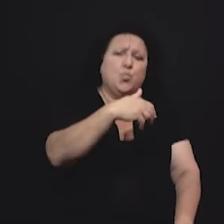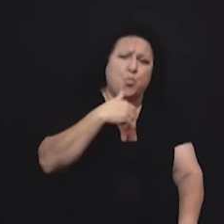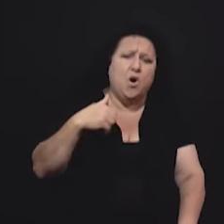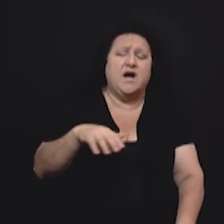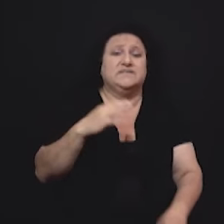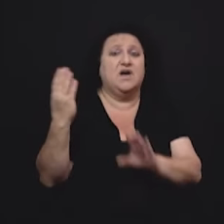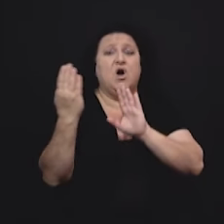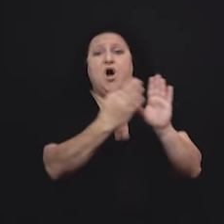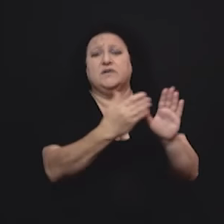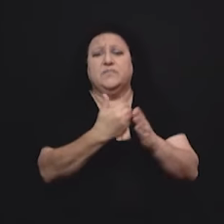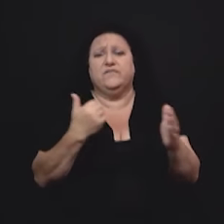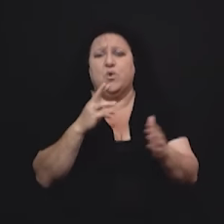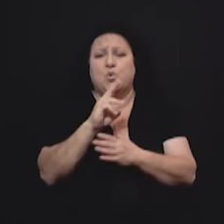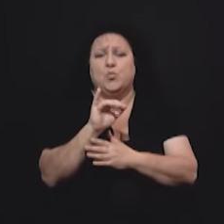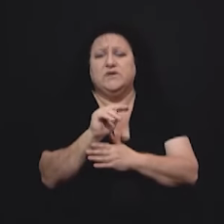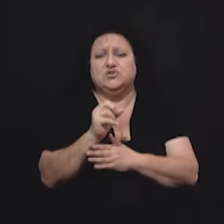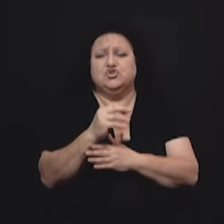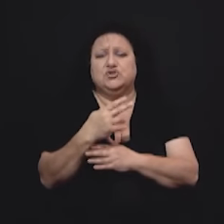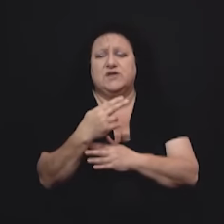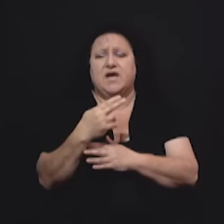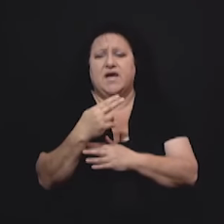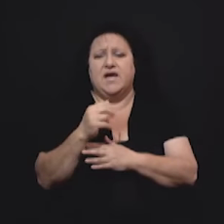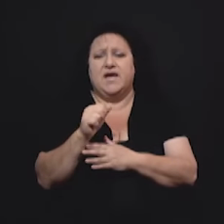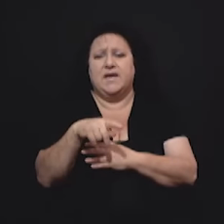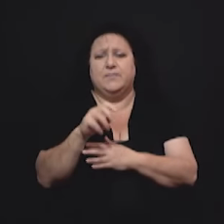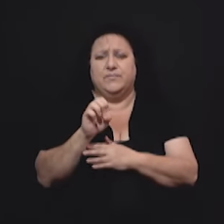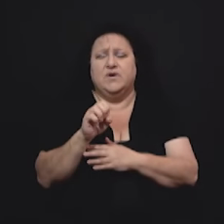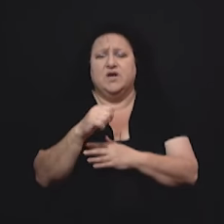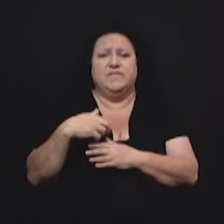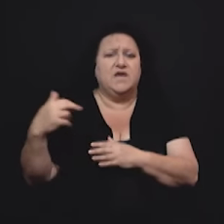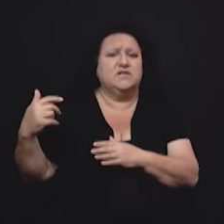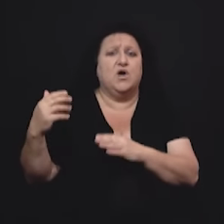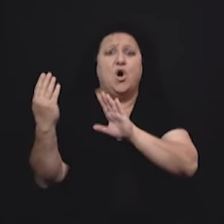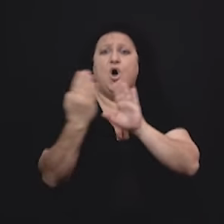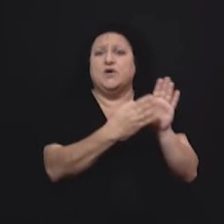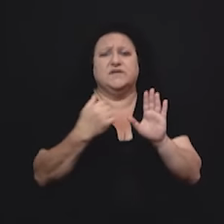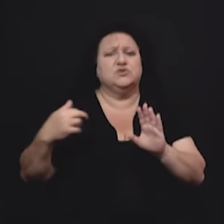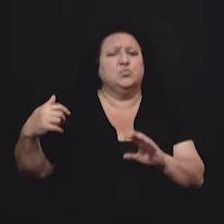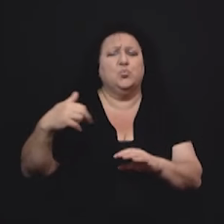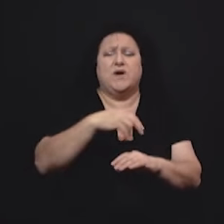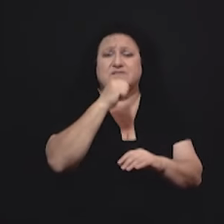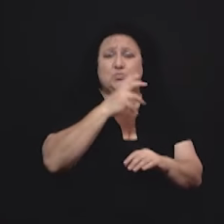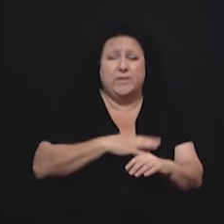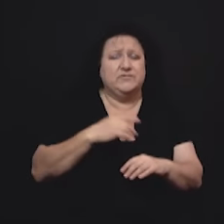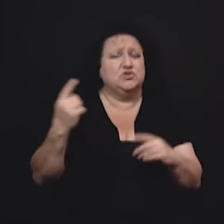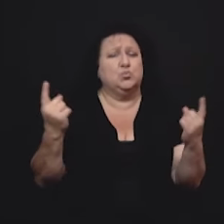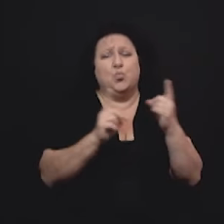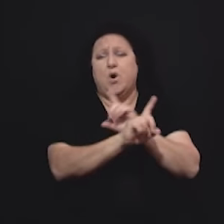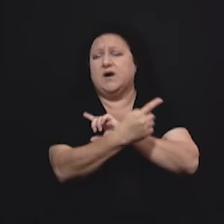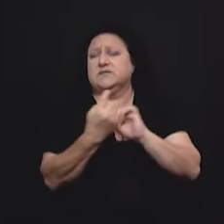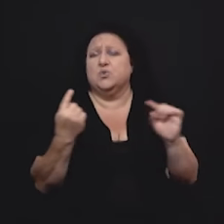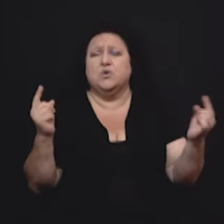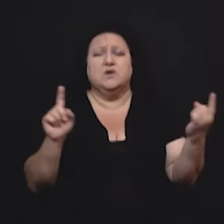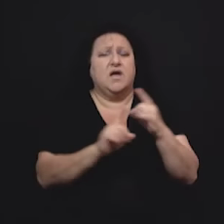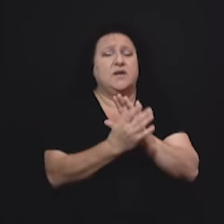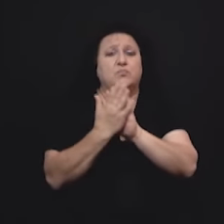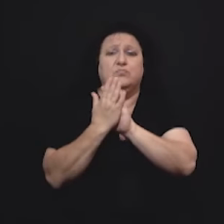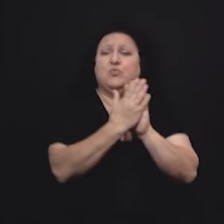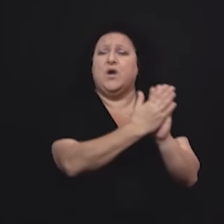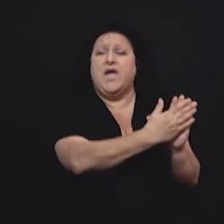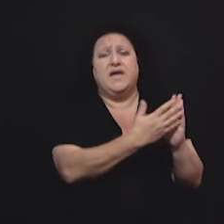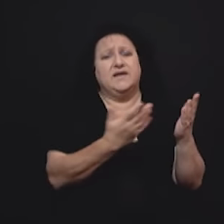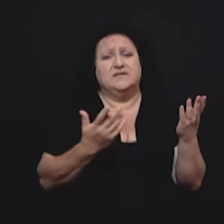before Windshape to cover the building in prayer. We are a church that's committed to prayer. And if you're looking for ways to do that, we have incredible, tangible ways to do that. And